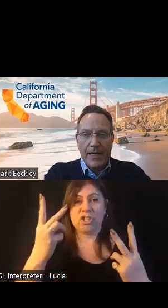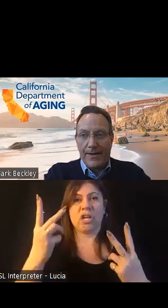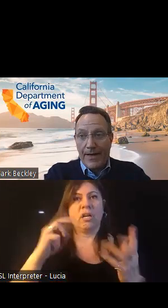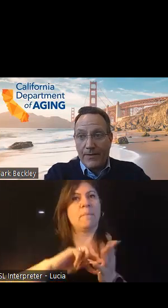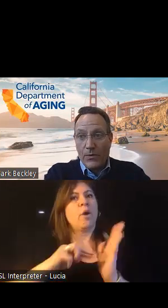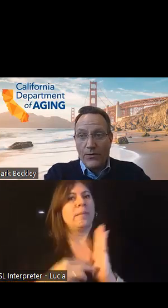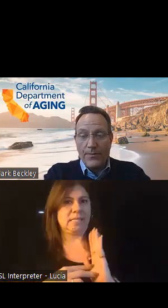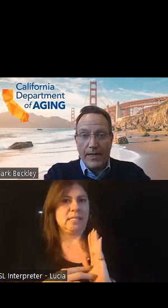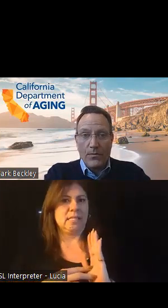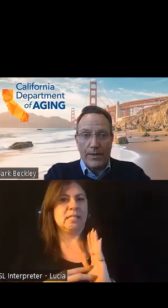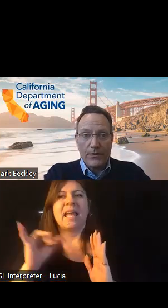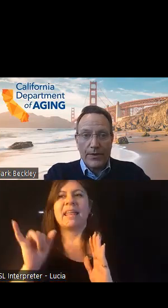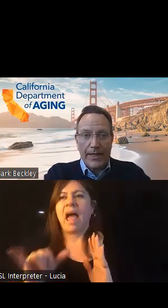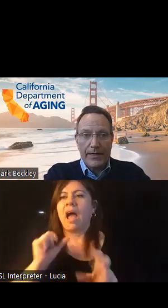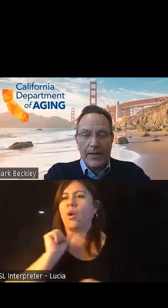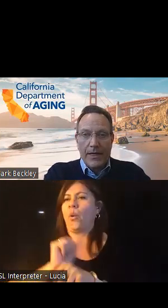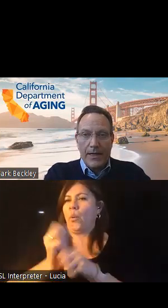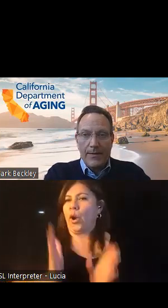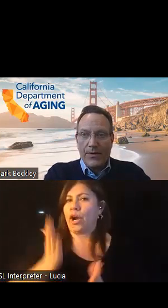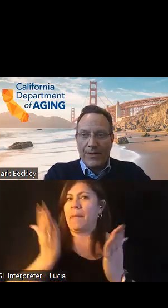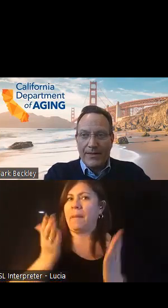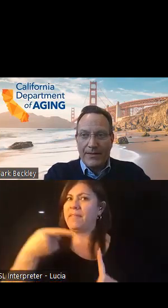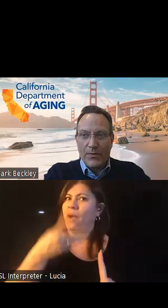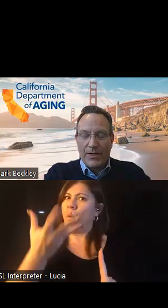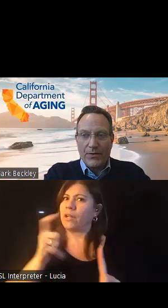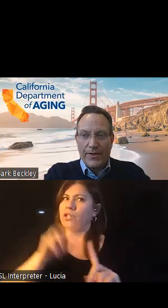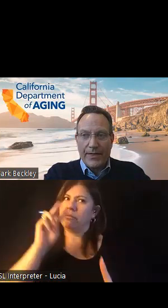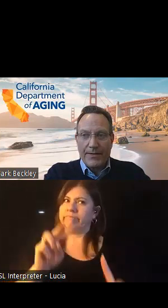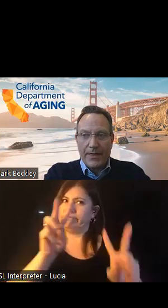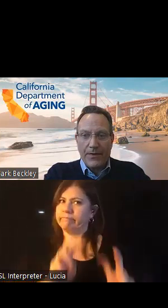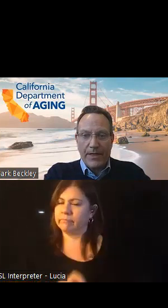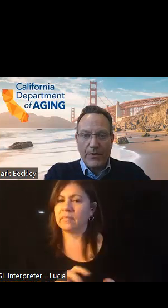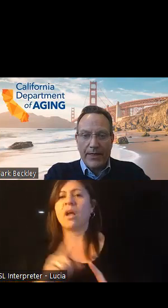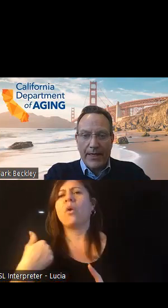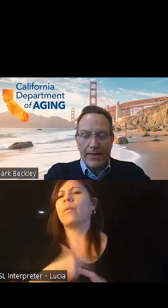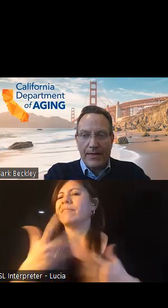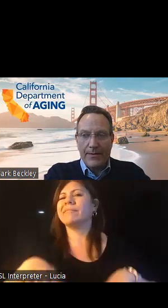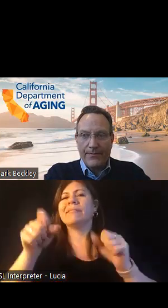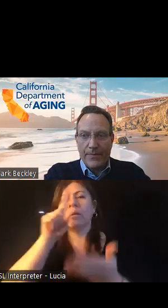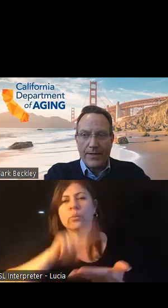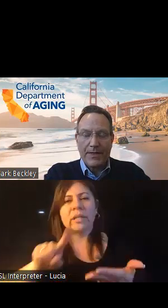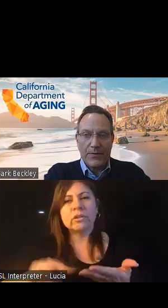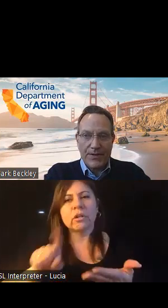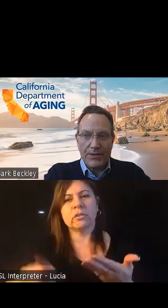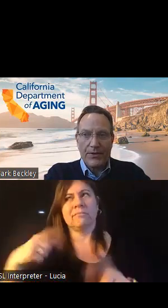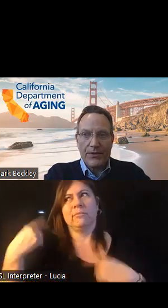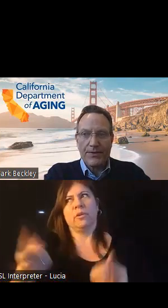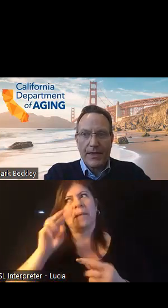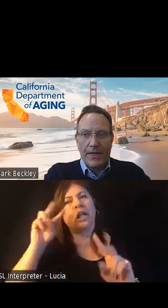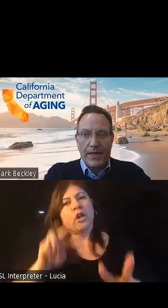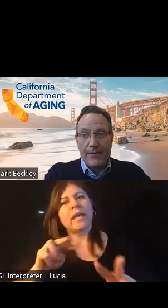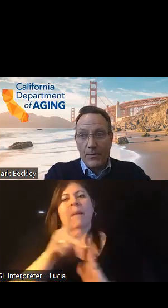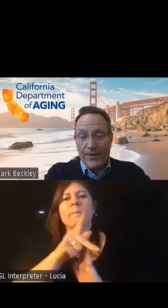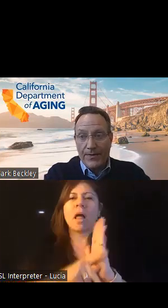purposes that the work group might want to look at. We've conducted some research. Like I say, we've been looking at policy